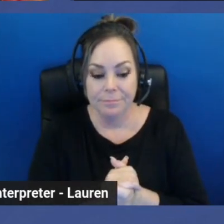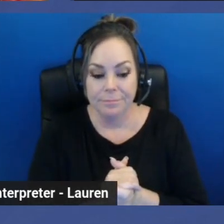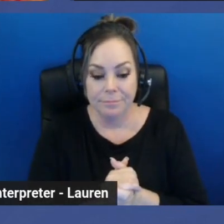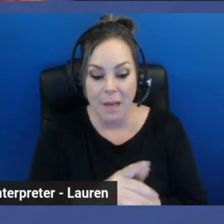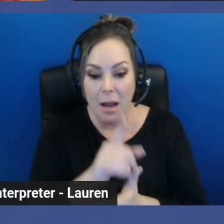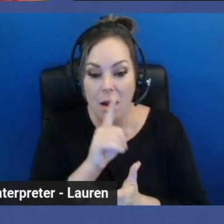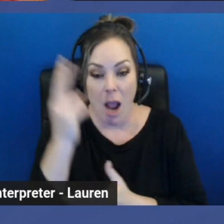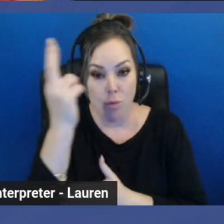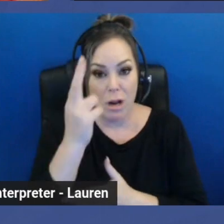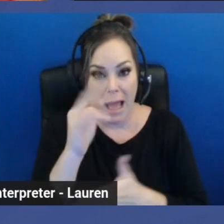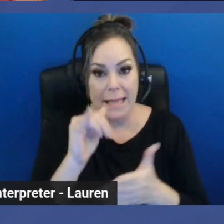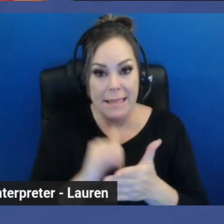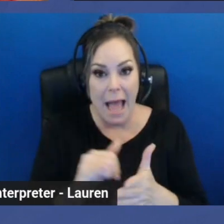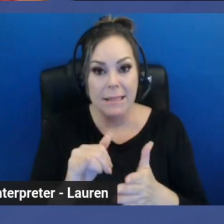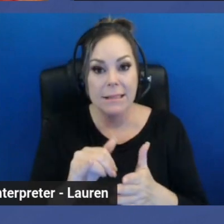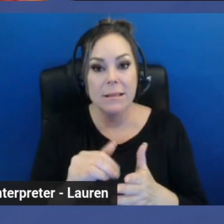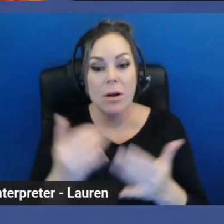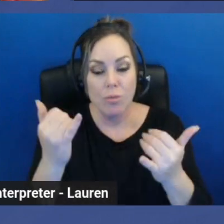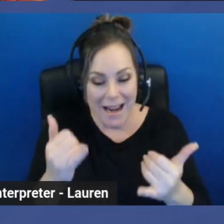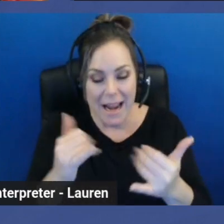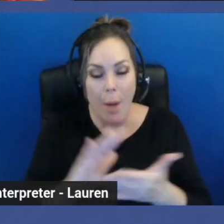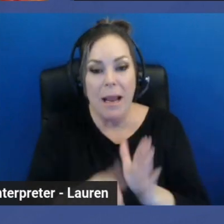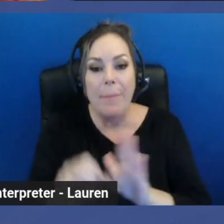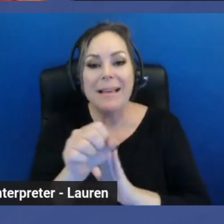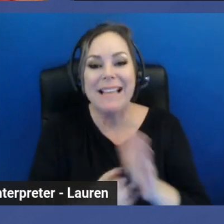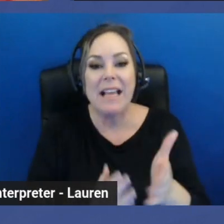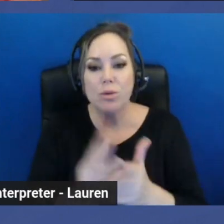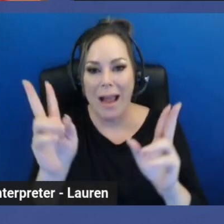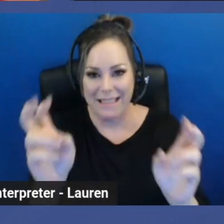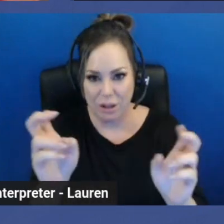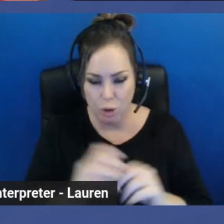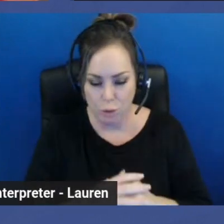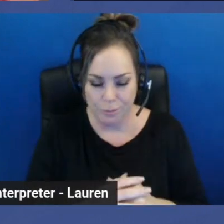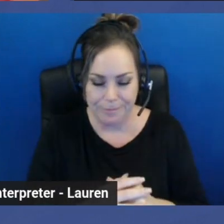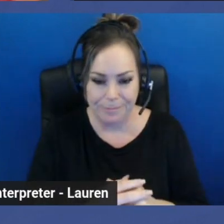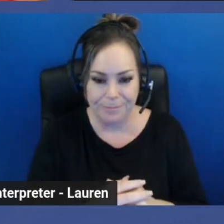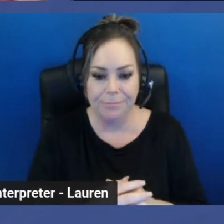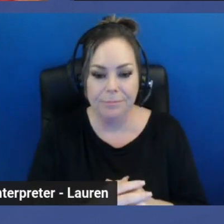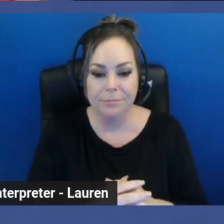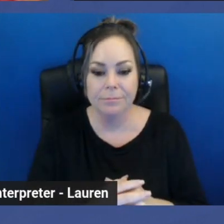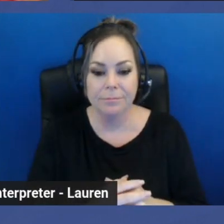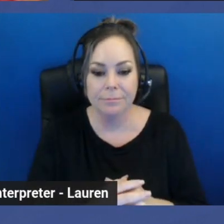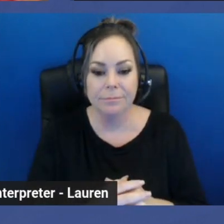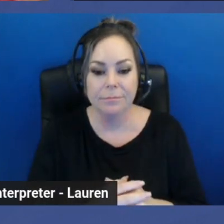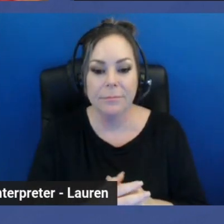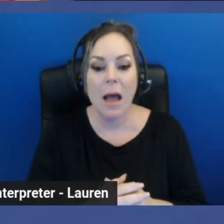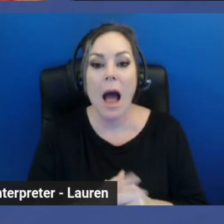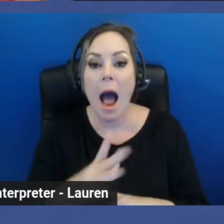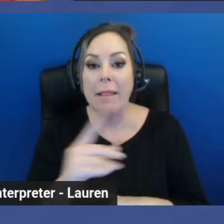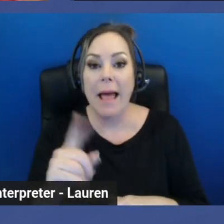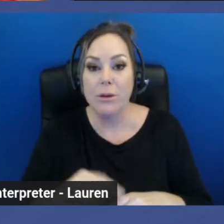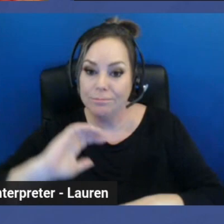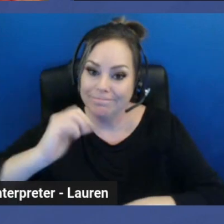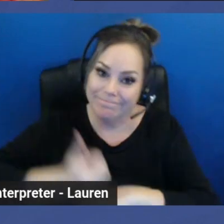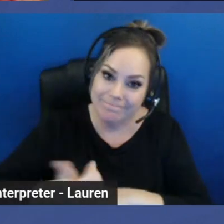I realize that's a states' rights issue right now. I'd like to unrepeal Roe v.